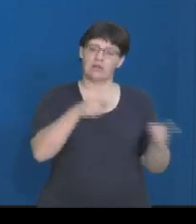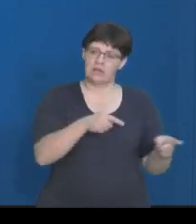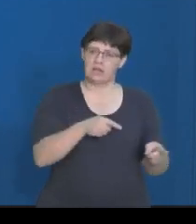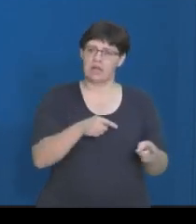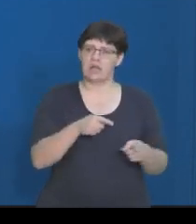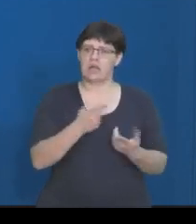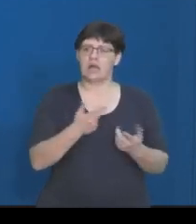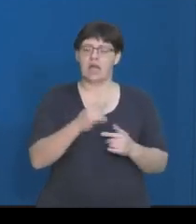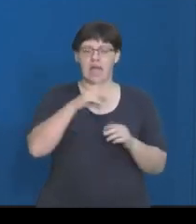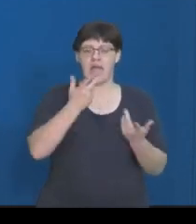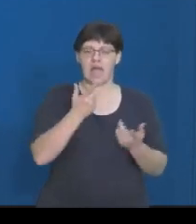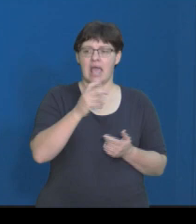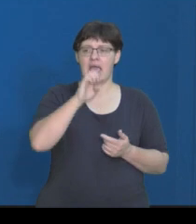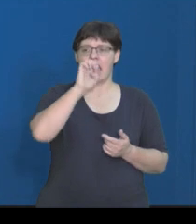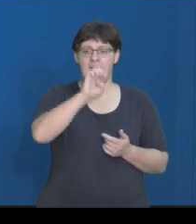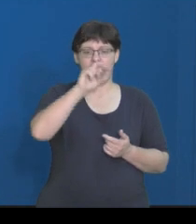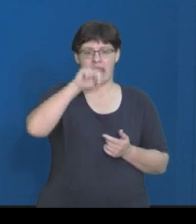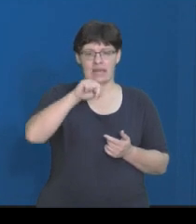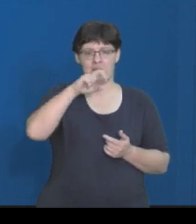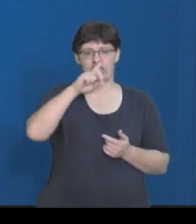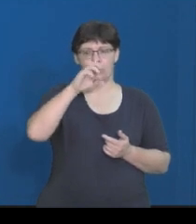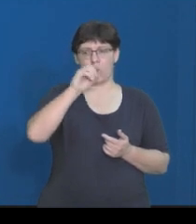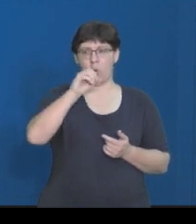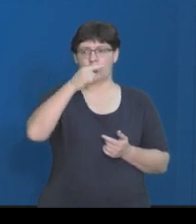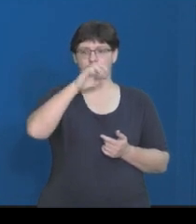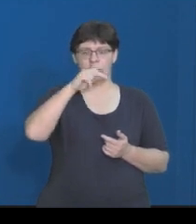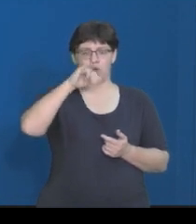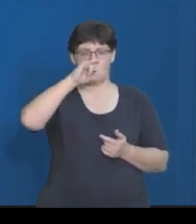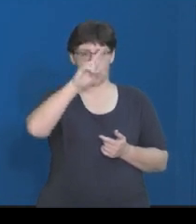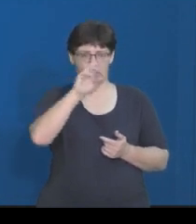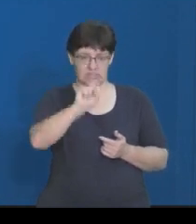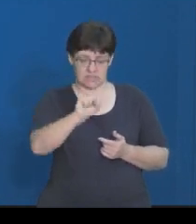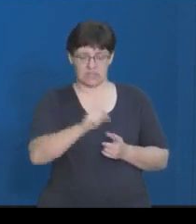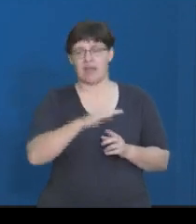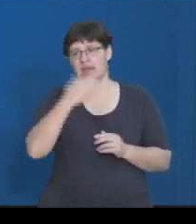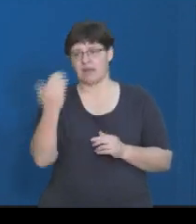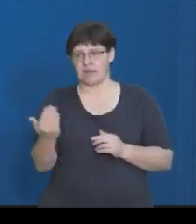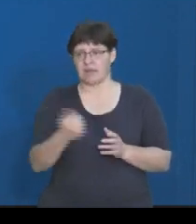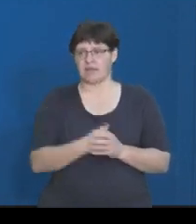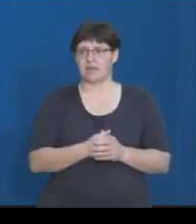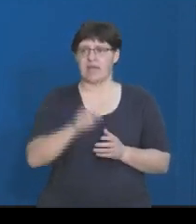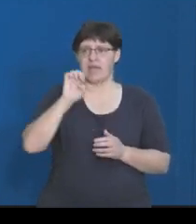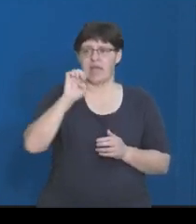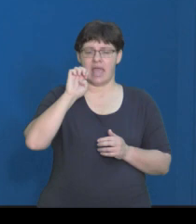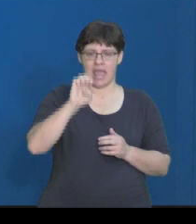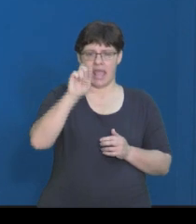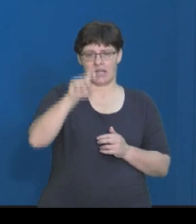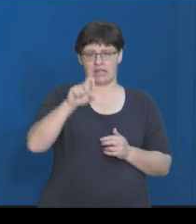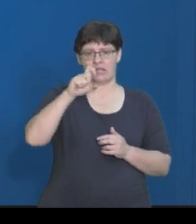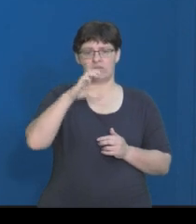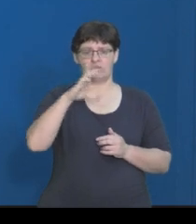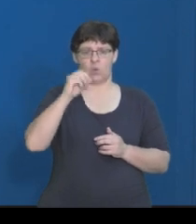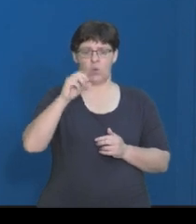and endogenous explanations, you come here, you write endogenous, and then you also write exogenous